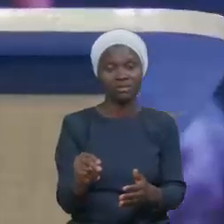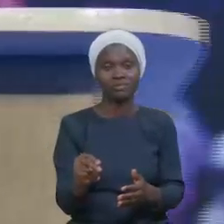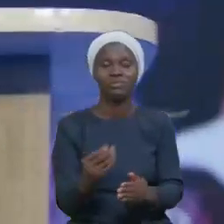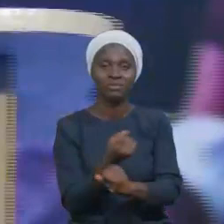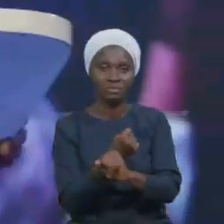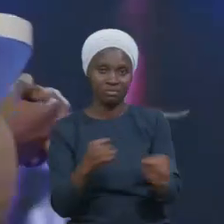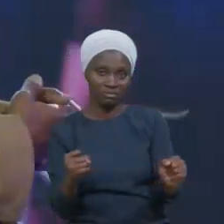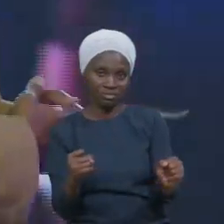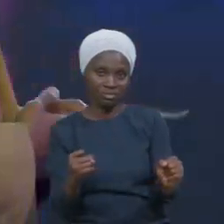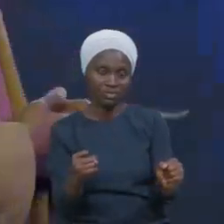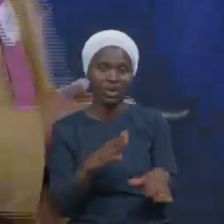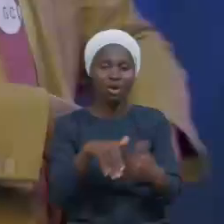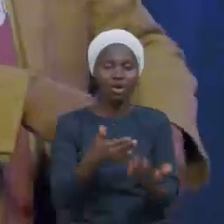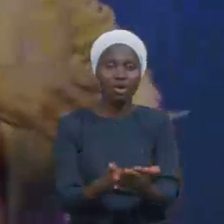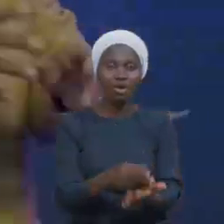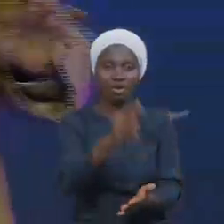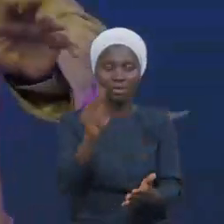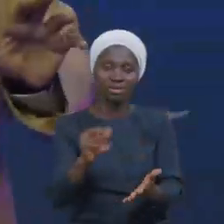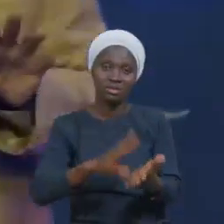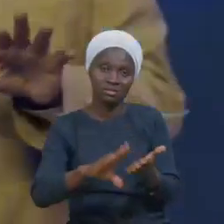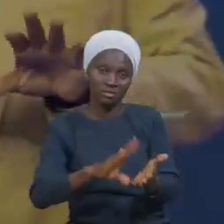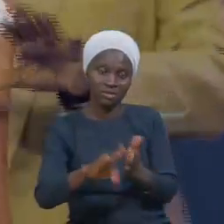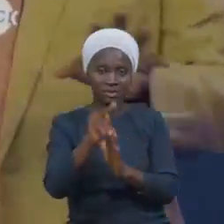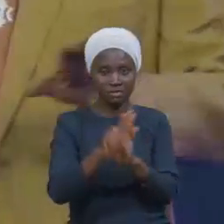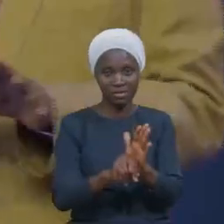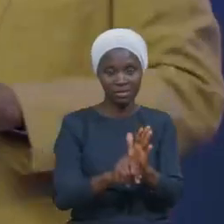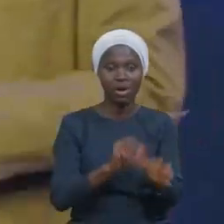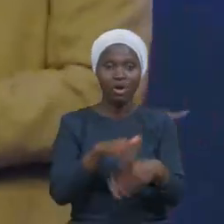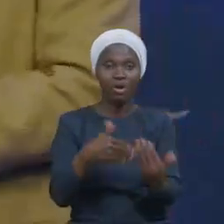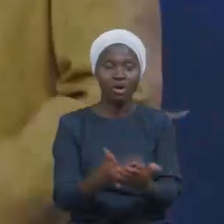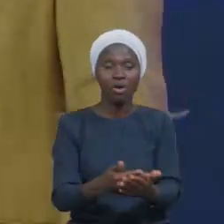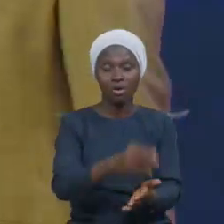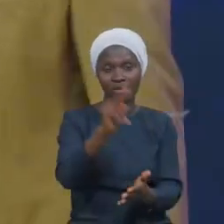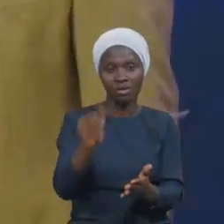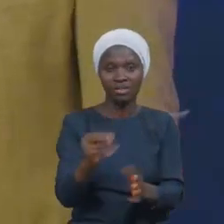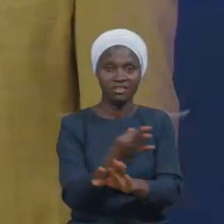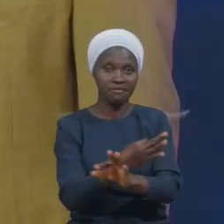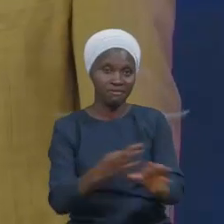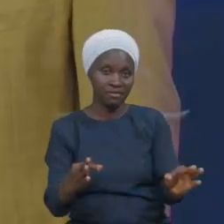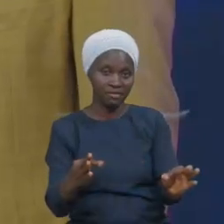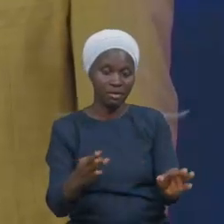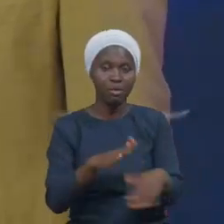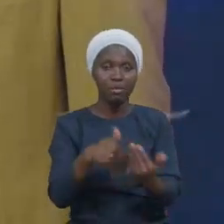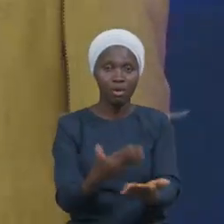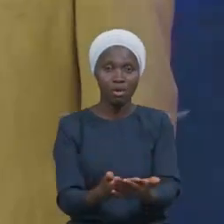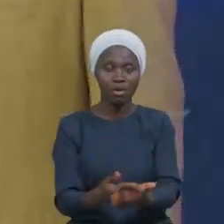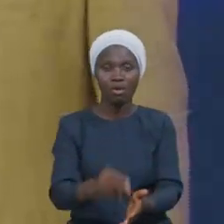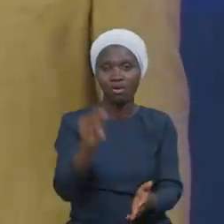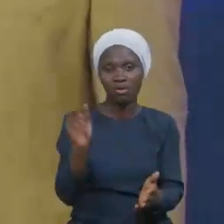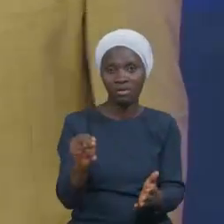All need forgiveness. All need freedom. All need